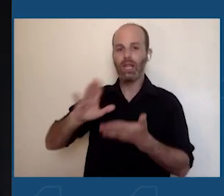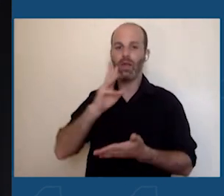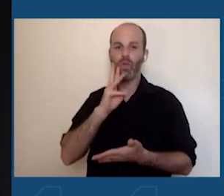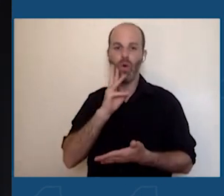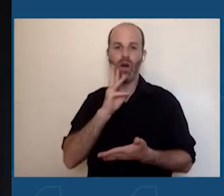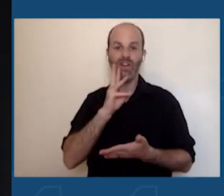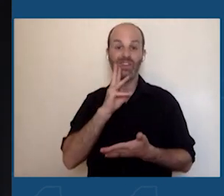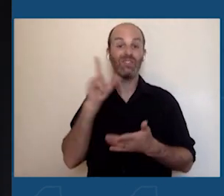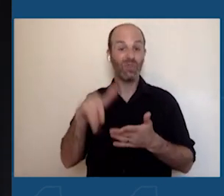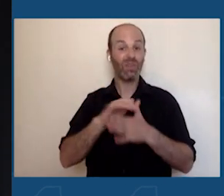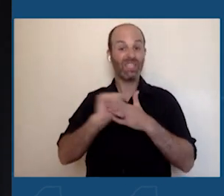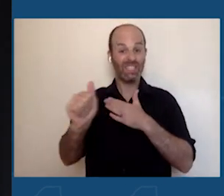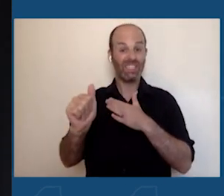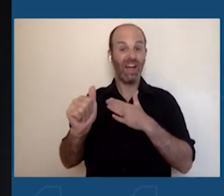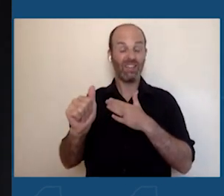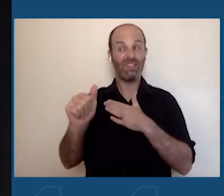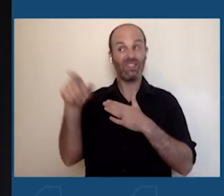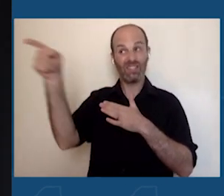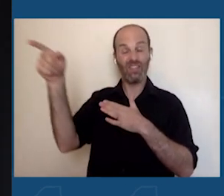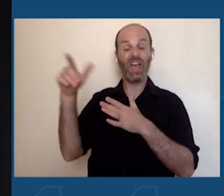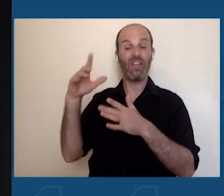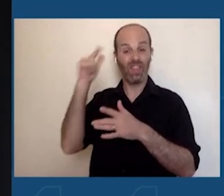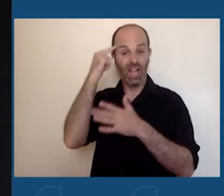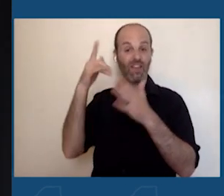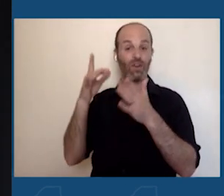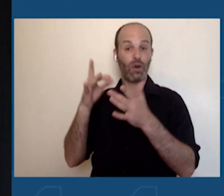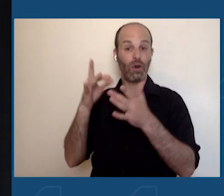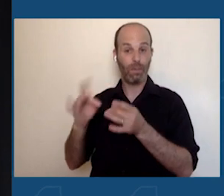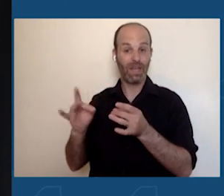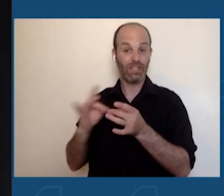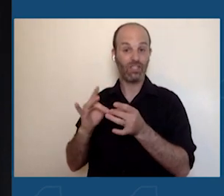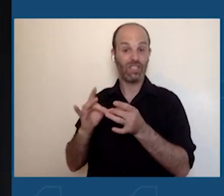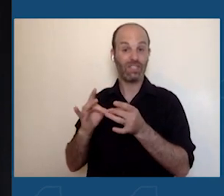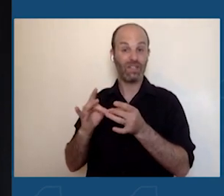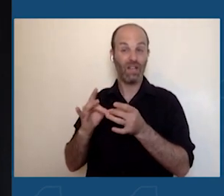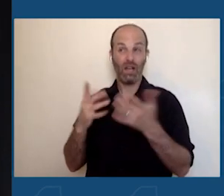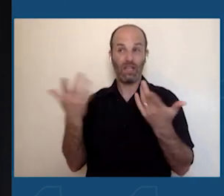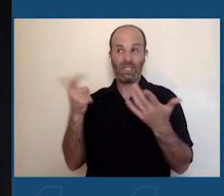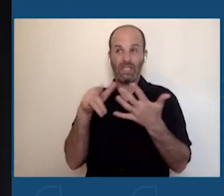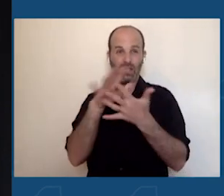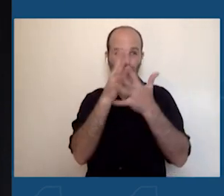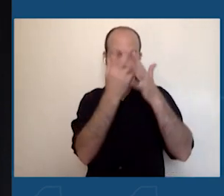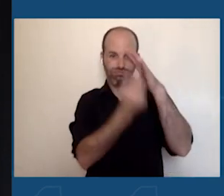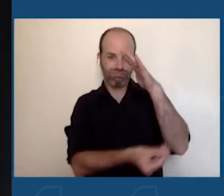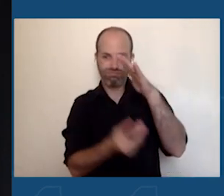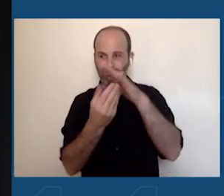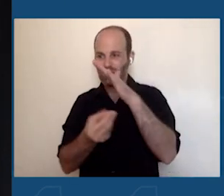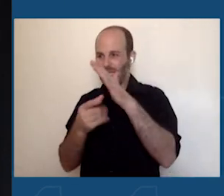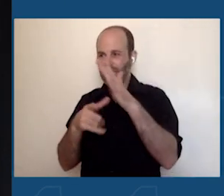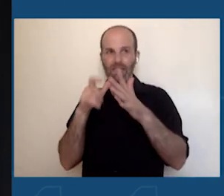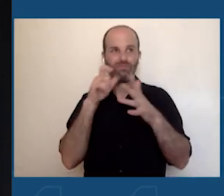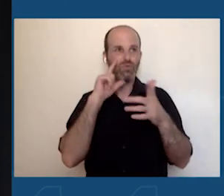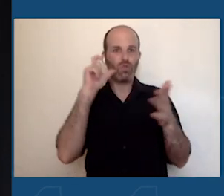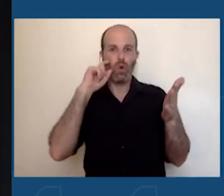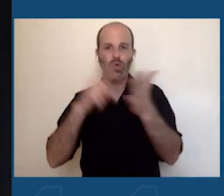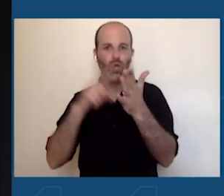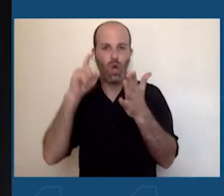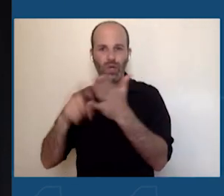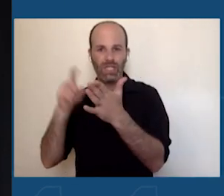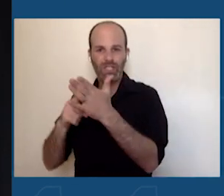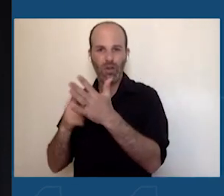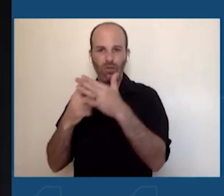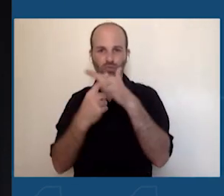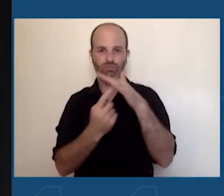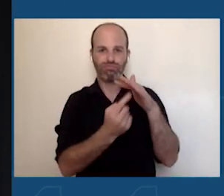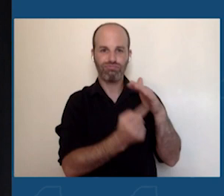dollars that the governor mentioned, it almost gets lost in the headlines because every single day in the last few months has been an